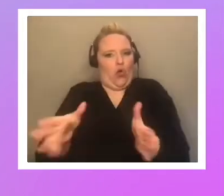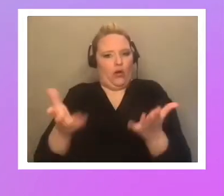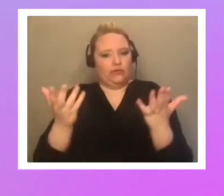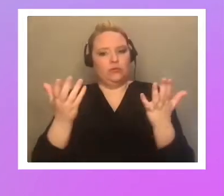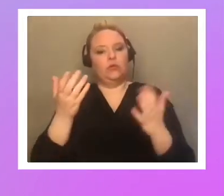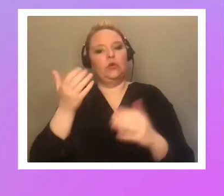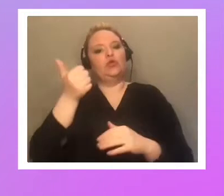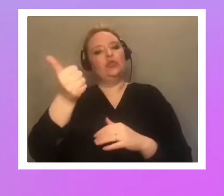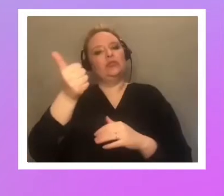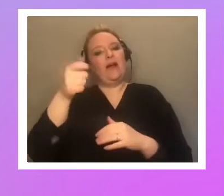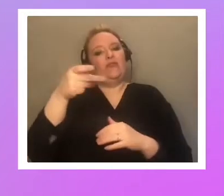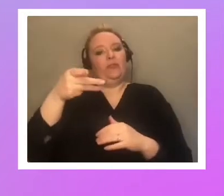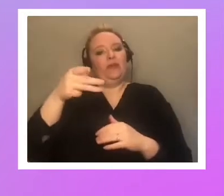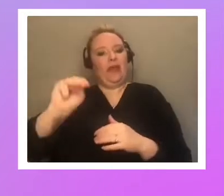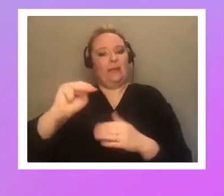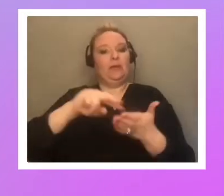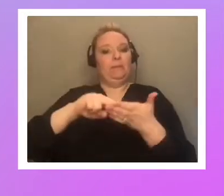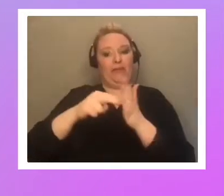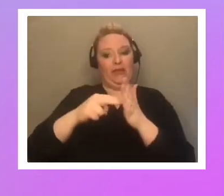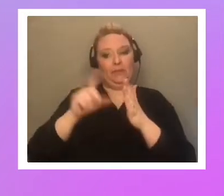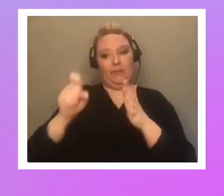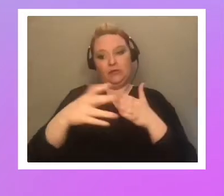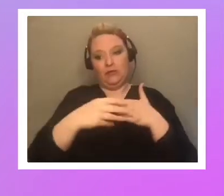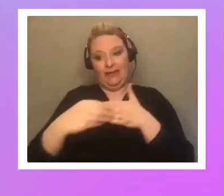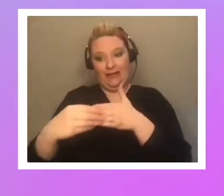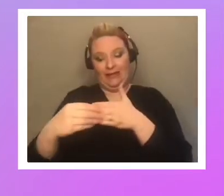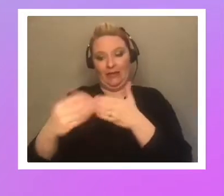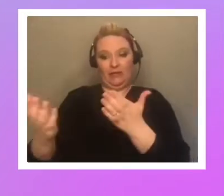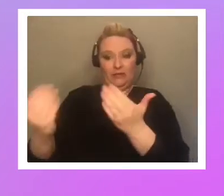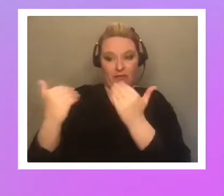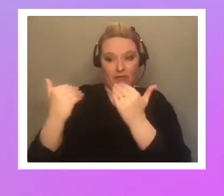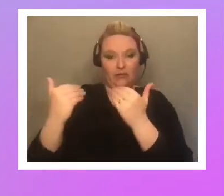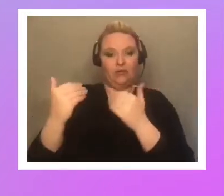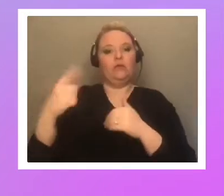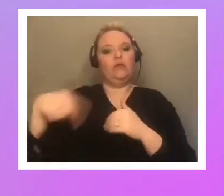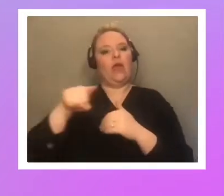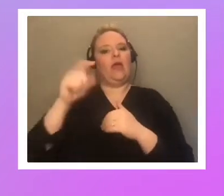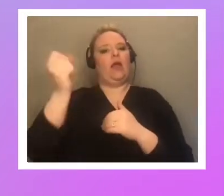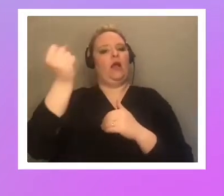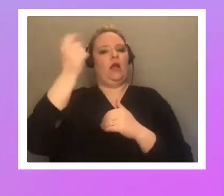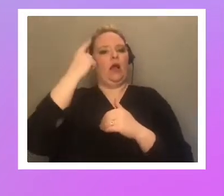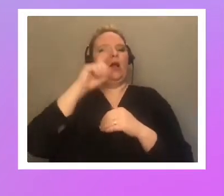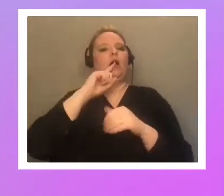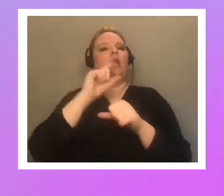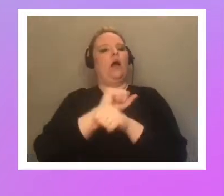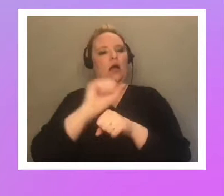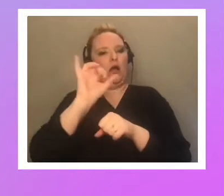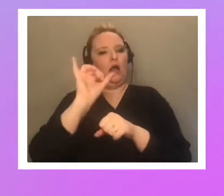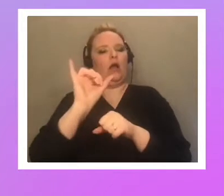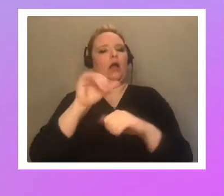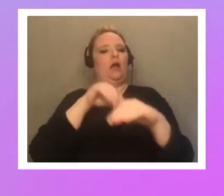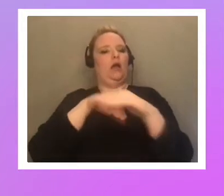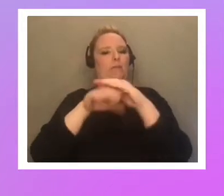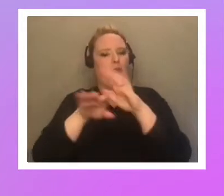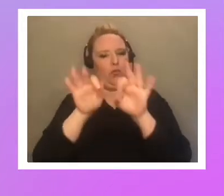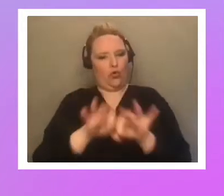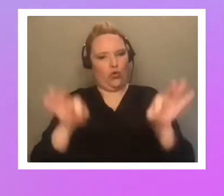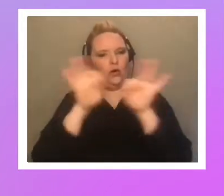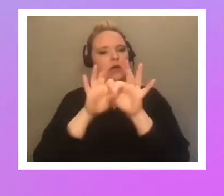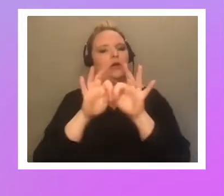leadership so they will realize the importance of accessibility and they won't undermine